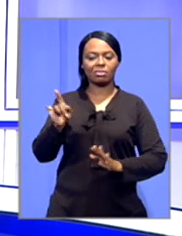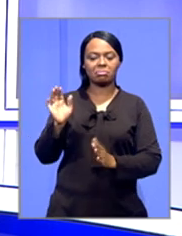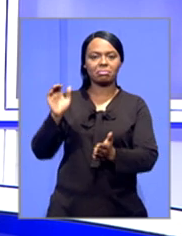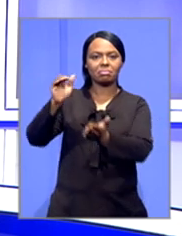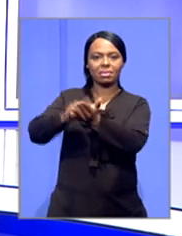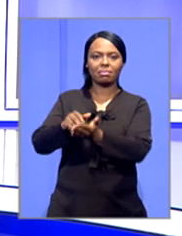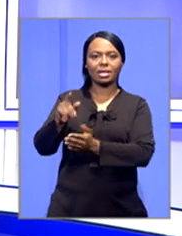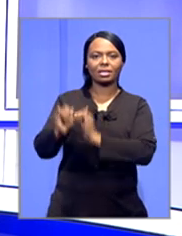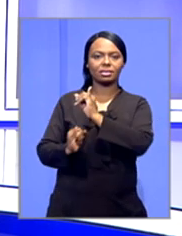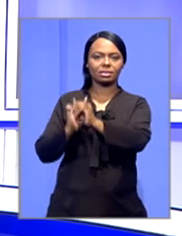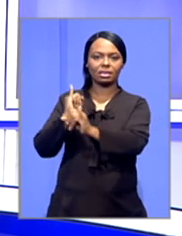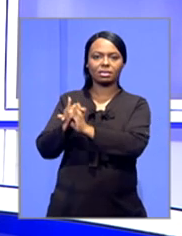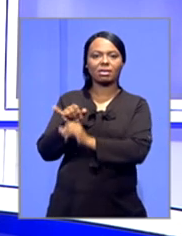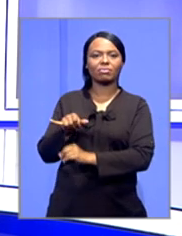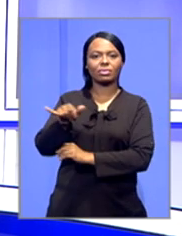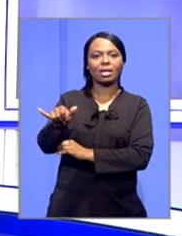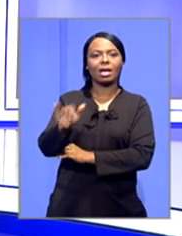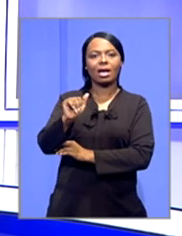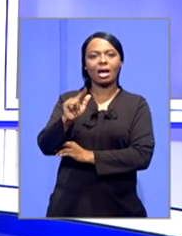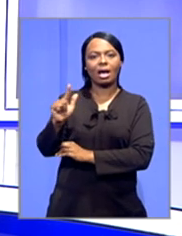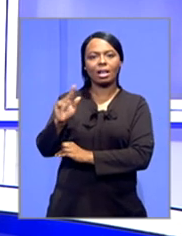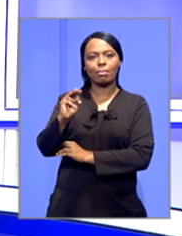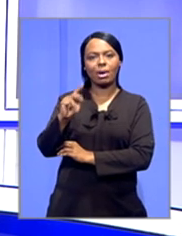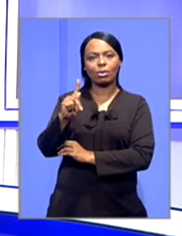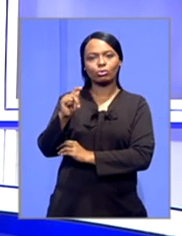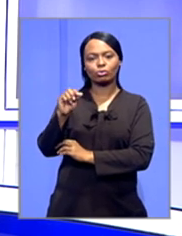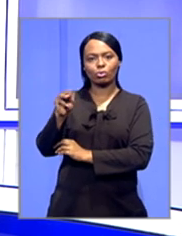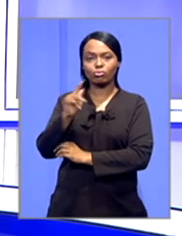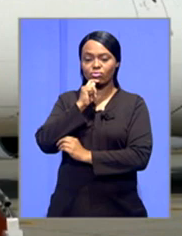boemafofane ba boditšhabatšhaba ba Al Maktoum mo mosong wa gompieno.